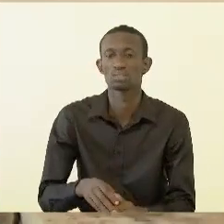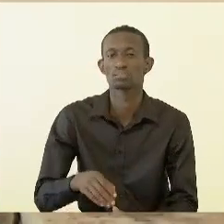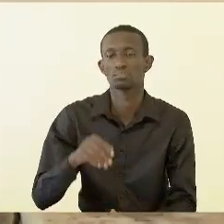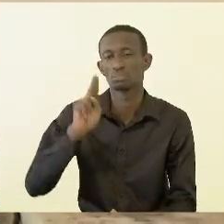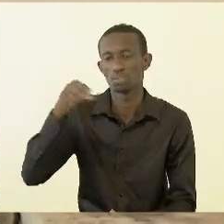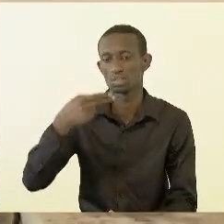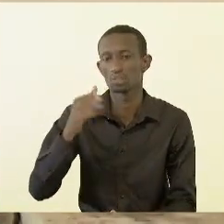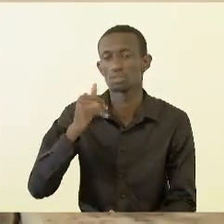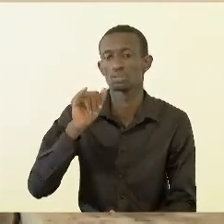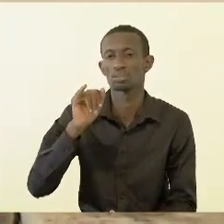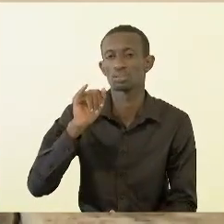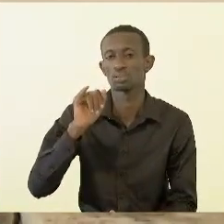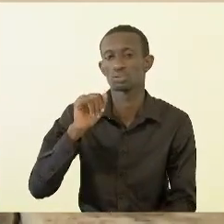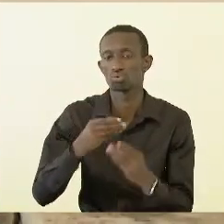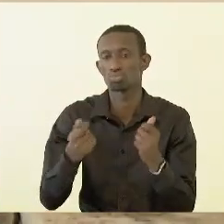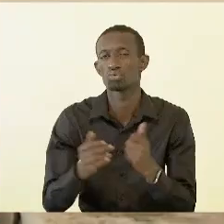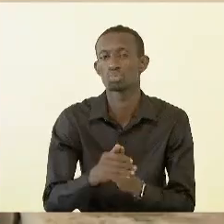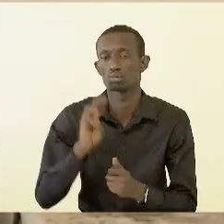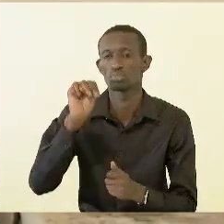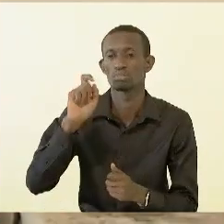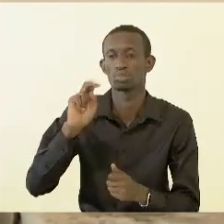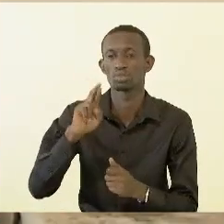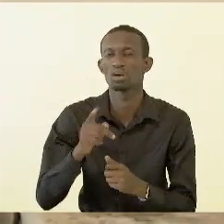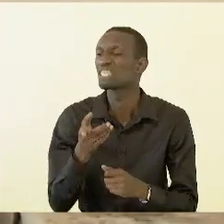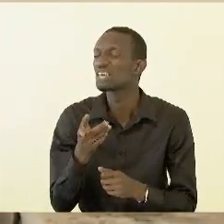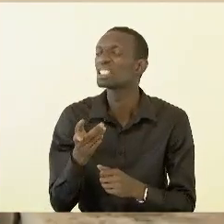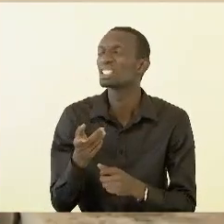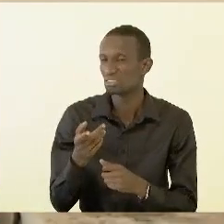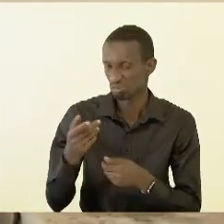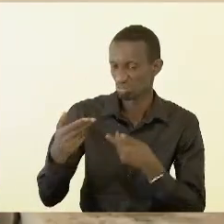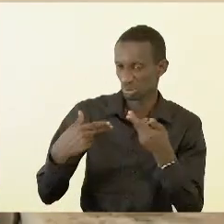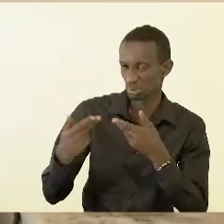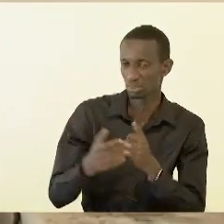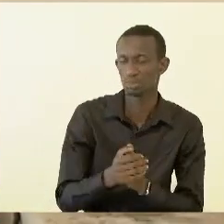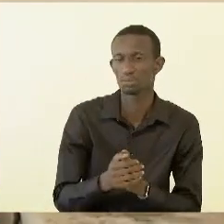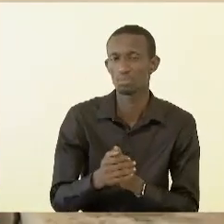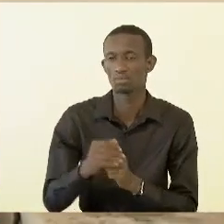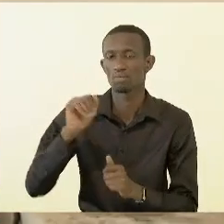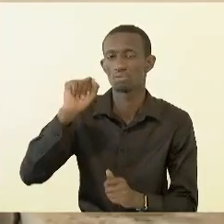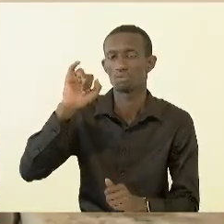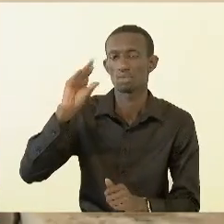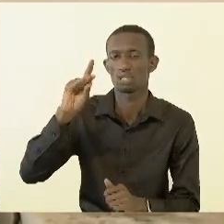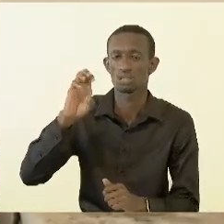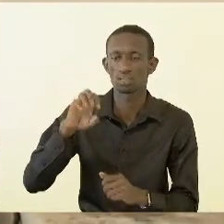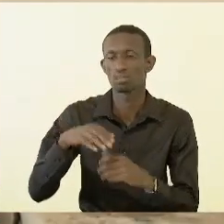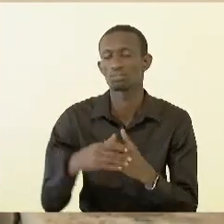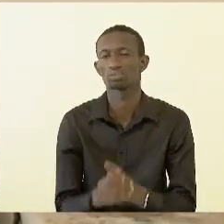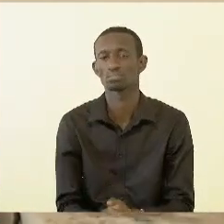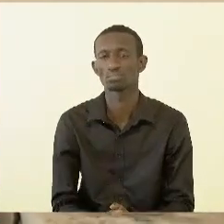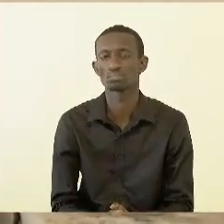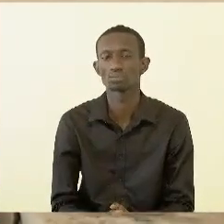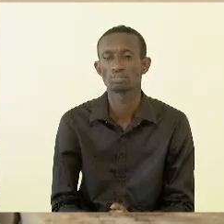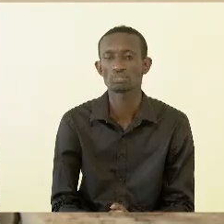and the pH corresponds to the acidity or the alkalinity or the neutrality of the solutions. This time